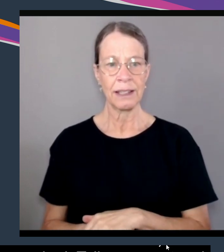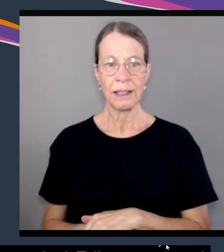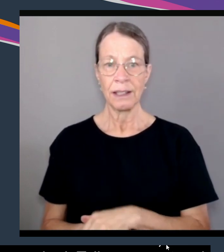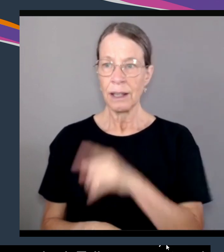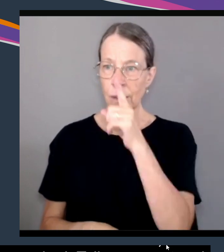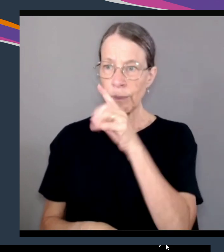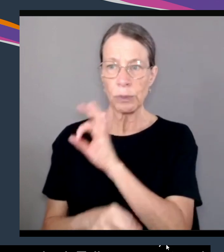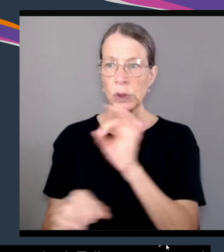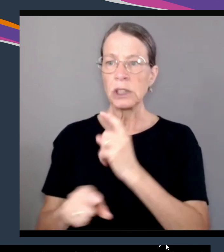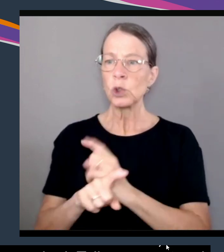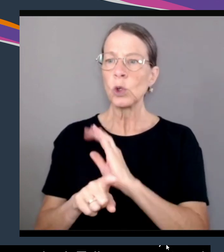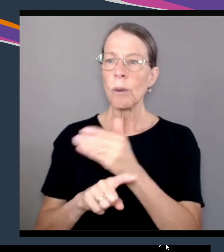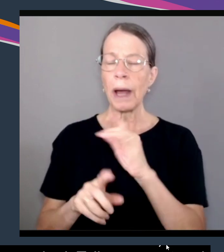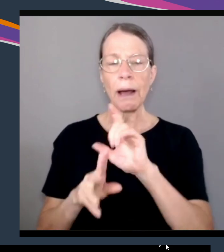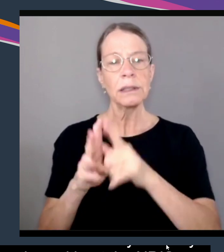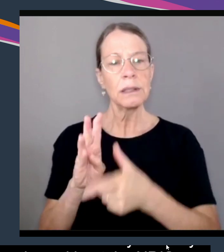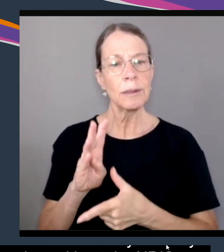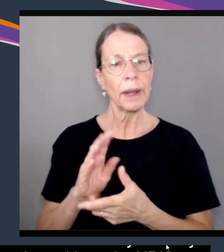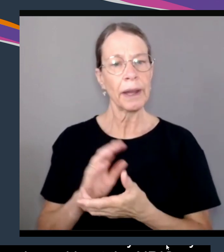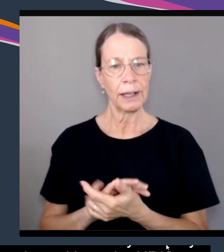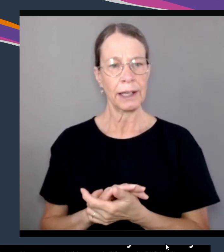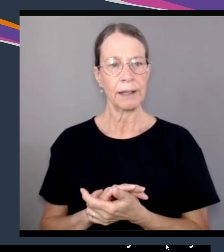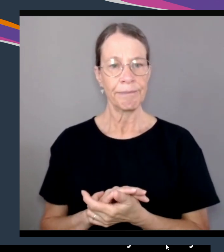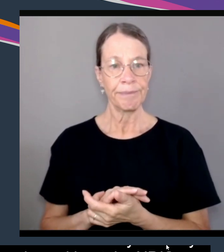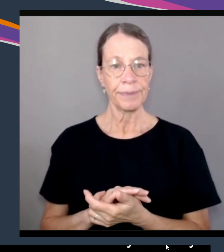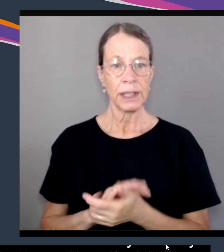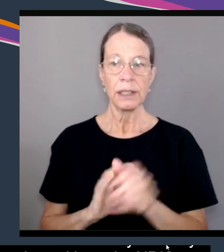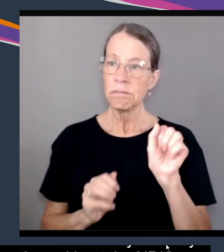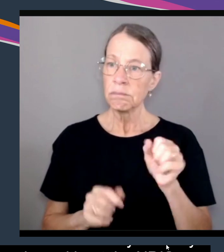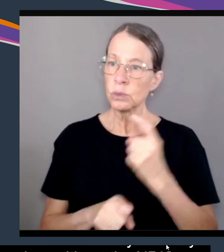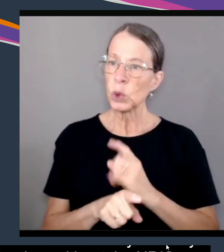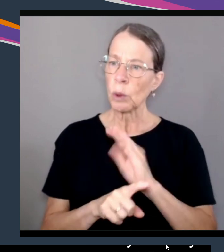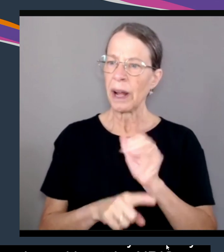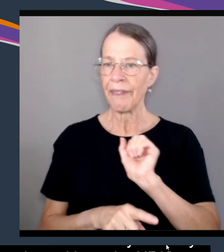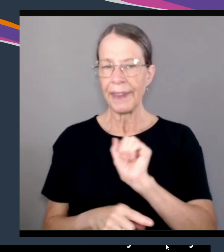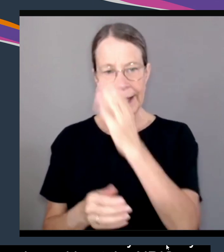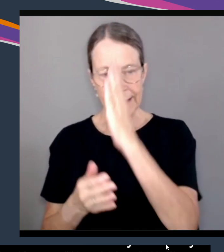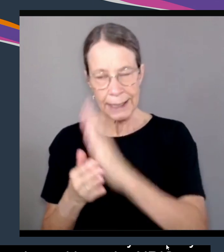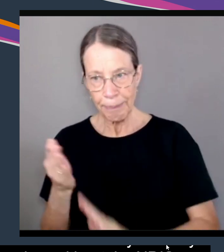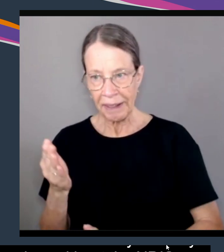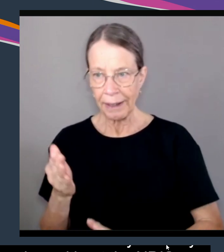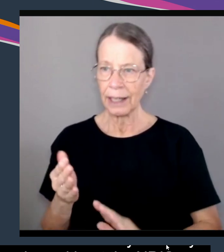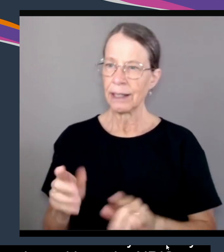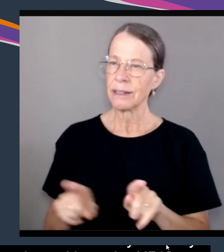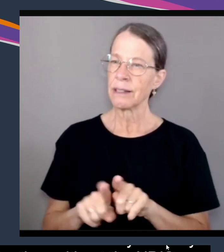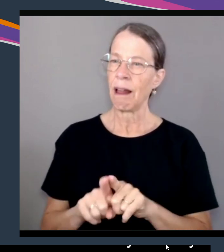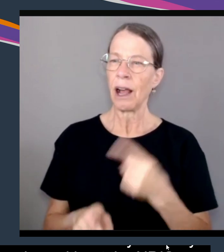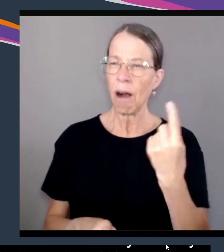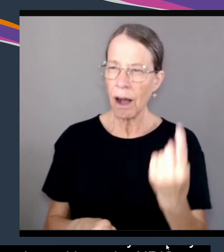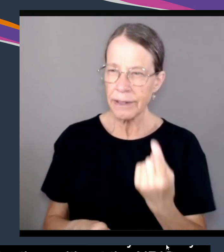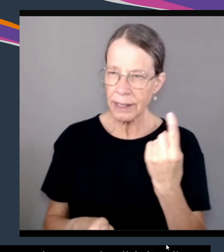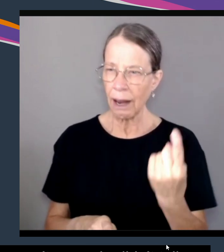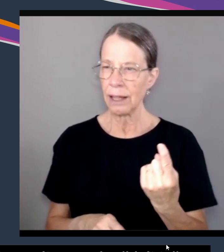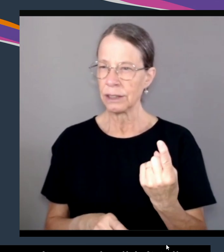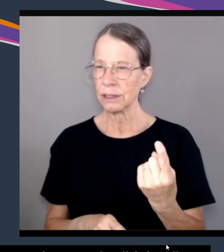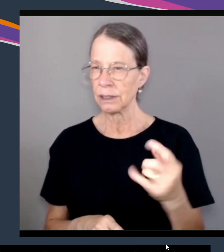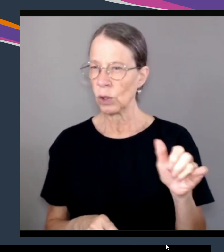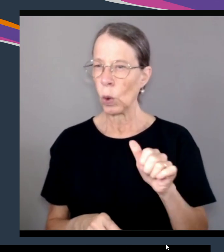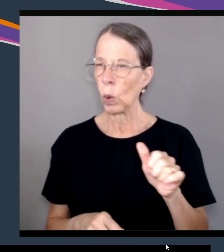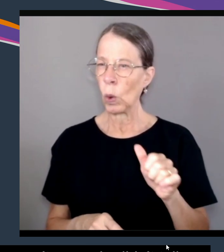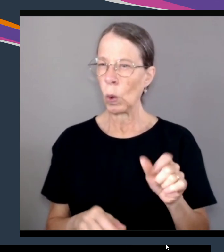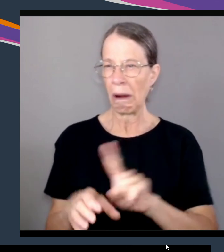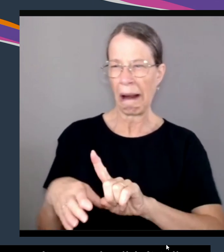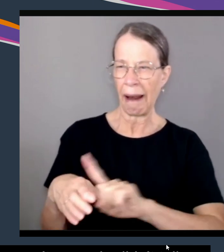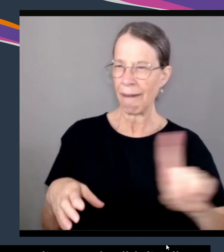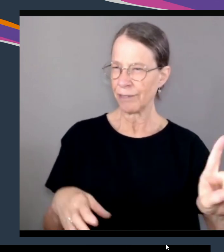their disability. They talk about their experiences of being isolated and marginalised in their communities, not being able to